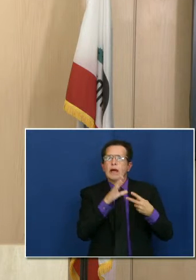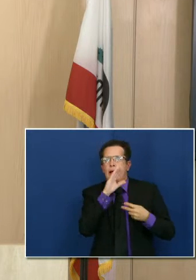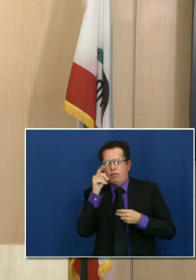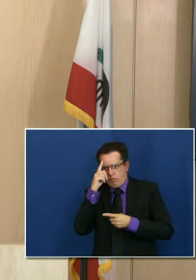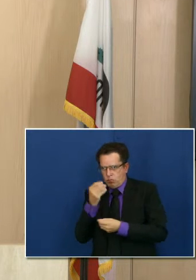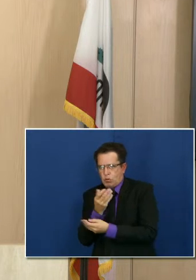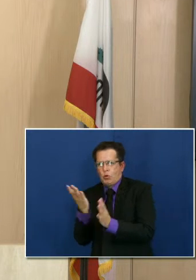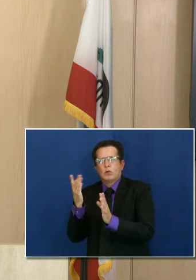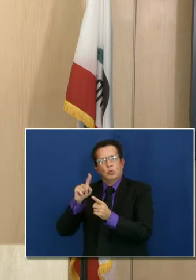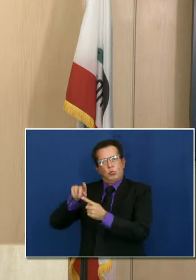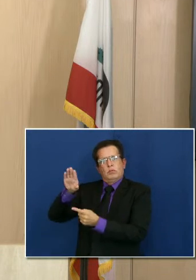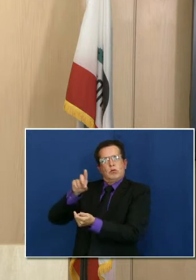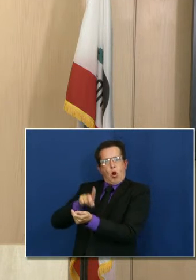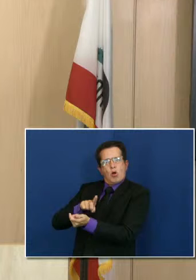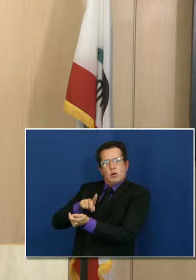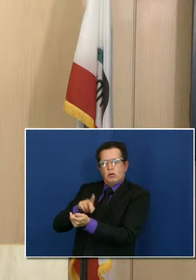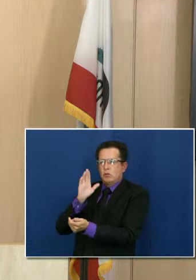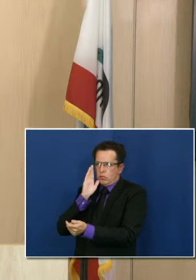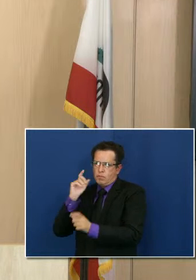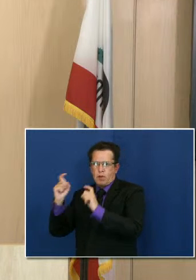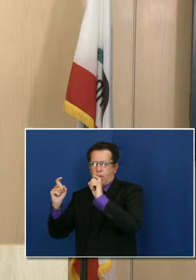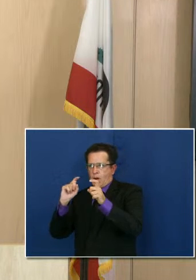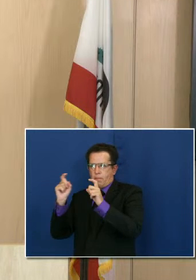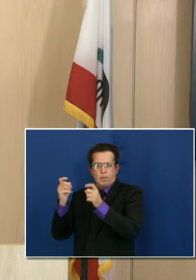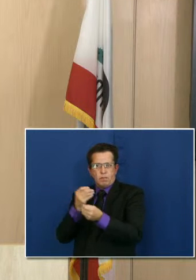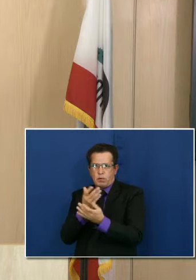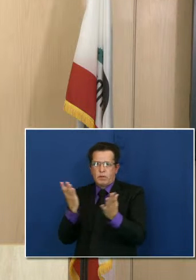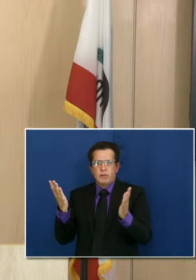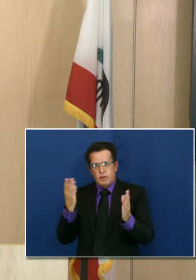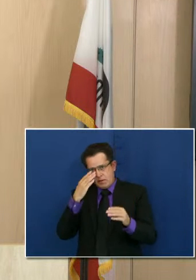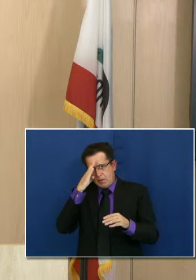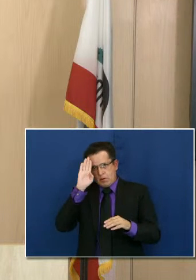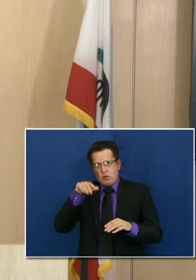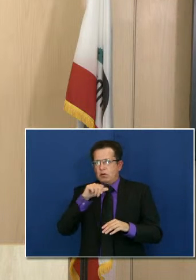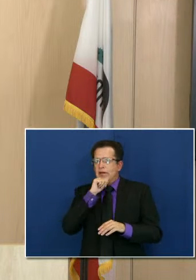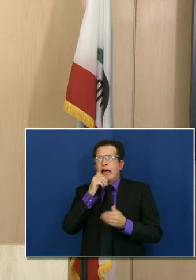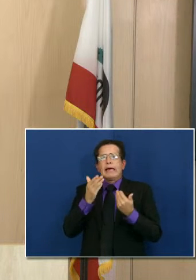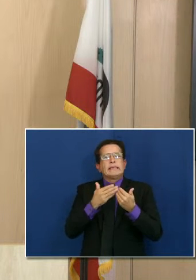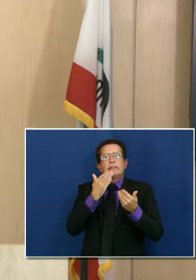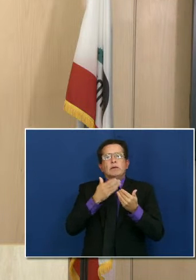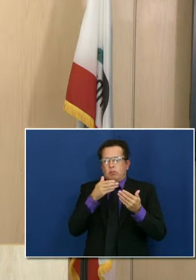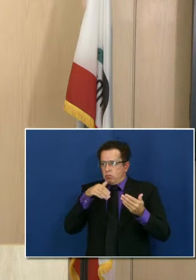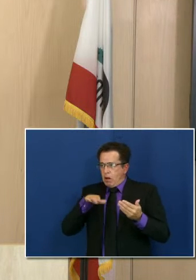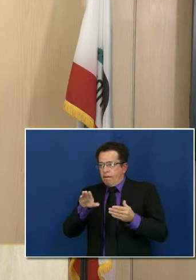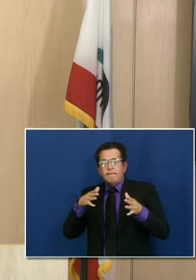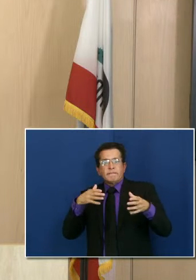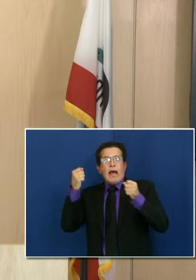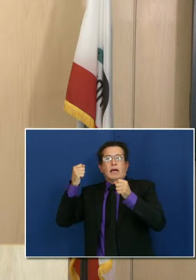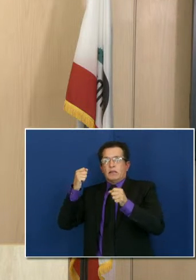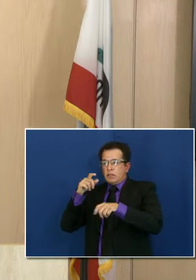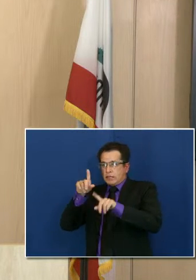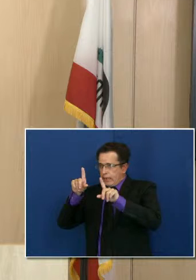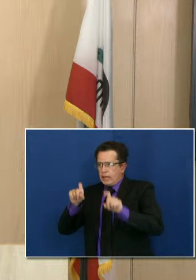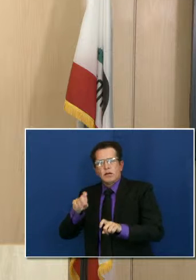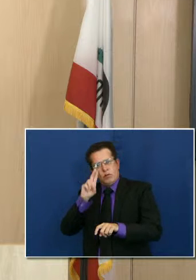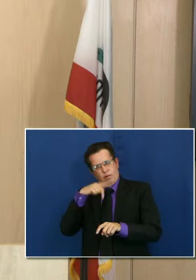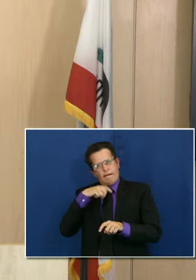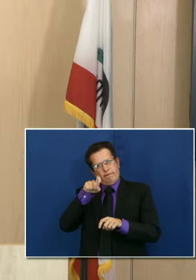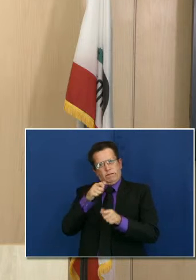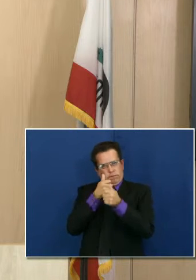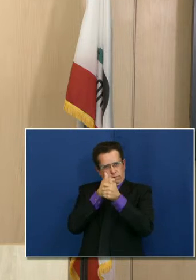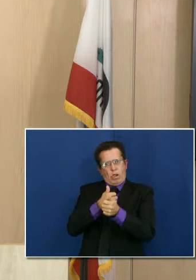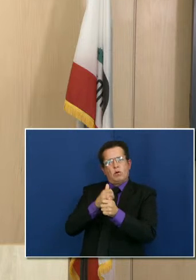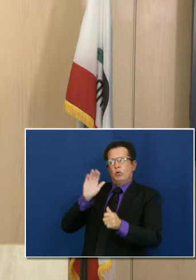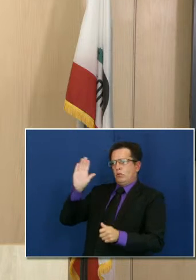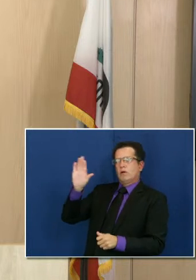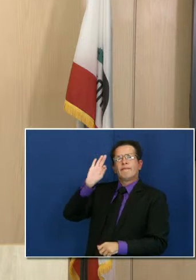providers. But it's not going to be as easy as walking up to a clinic and getting a shot. We'll be following the federal